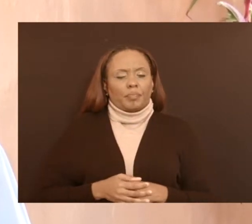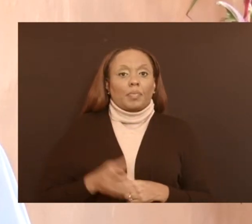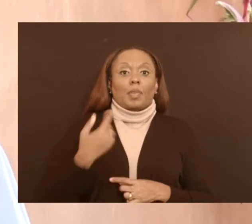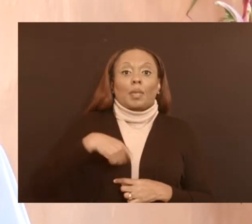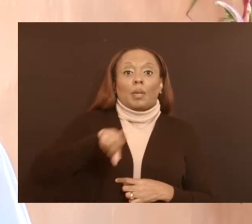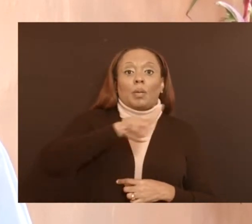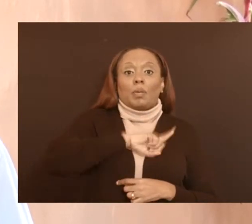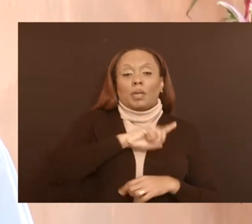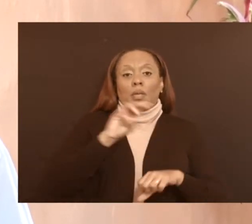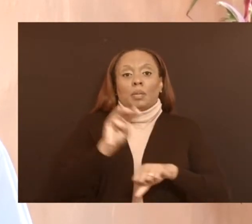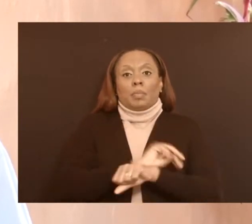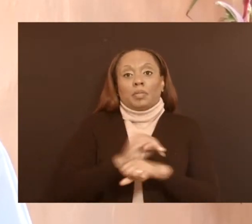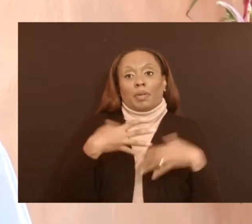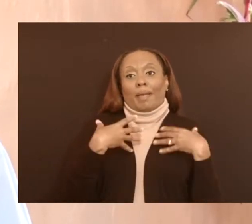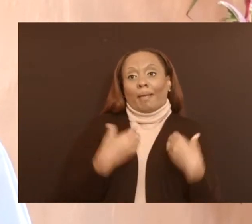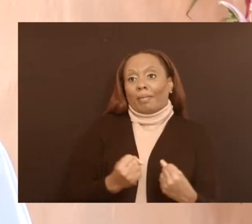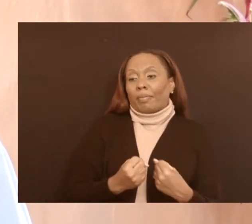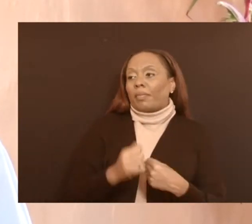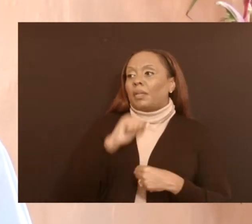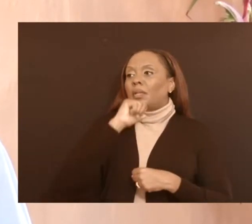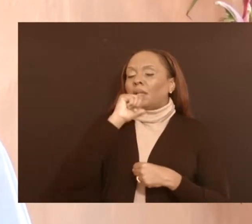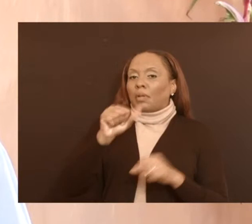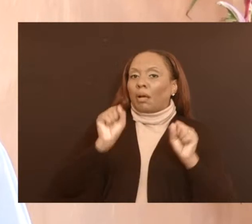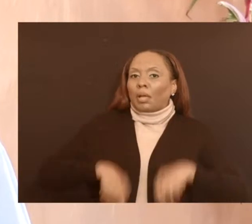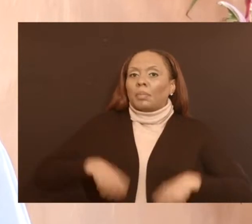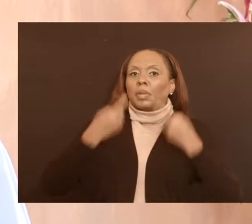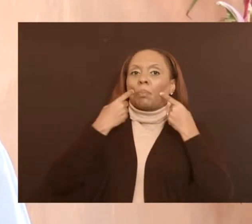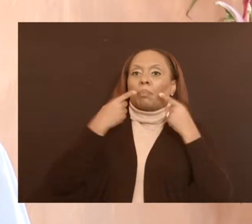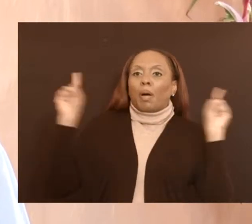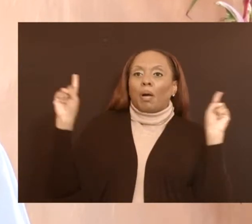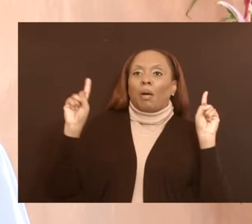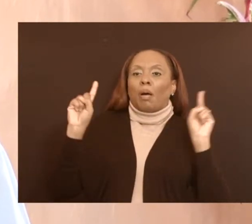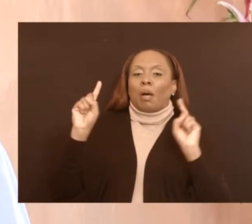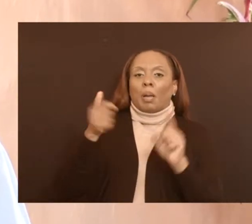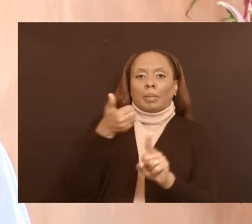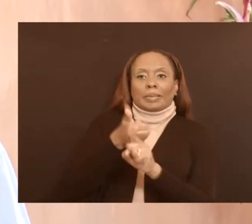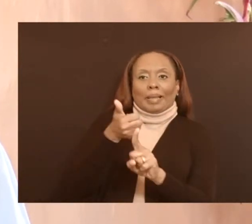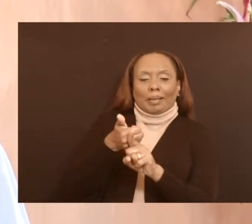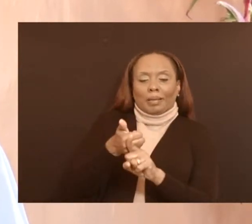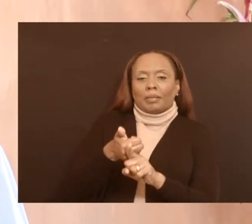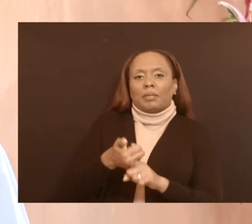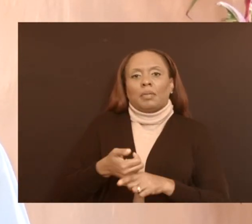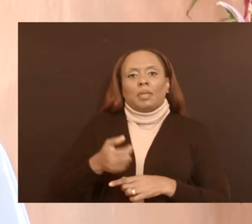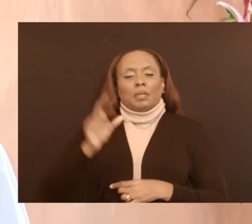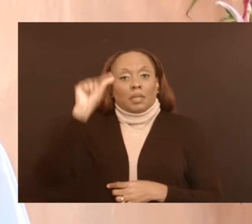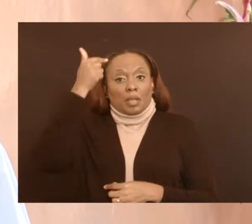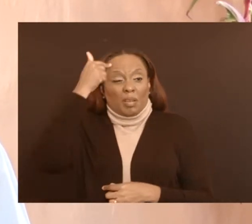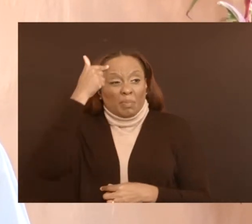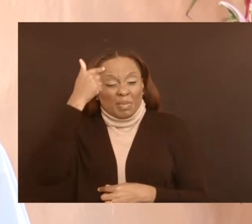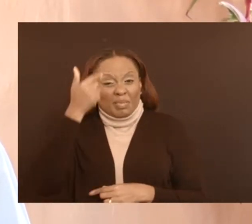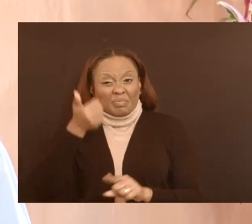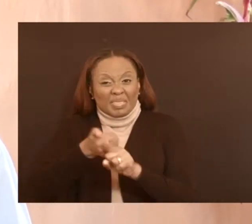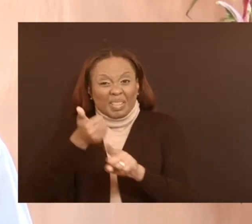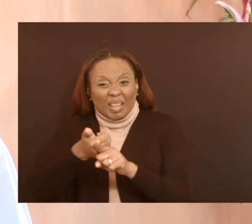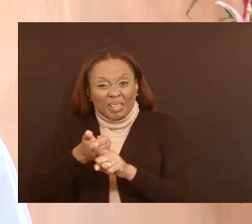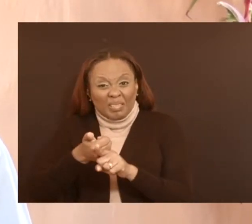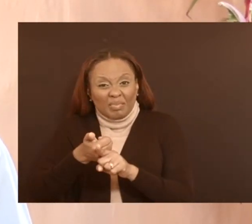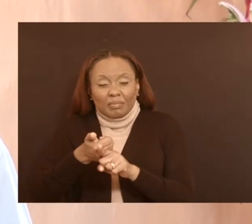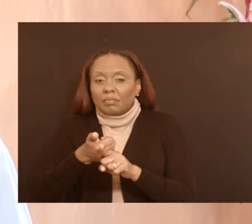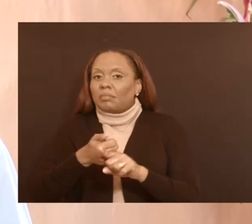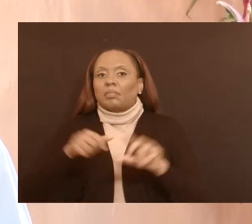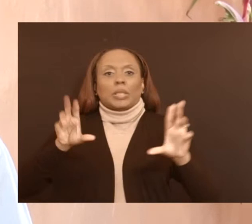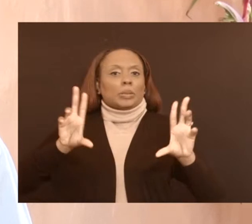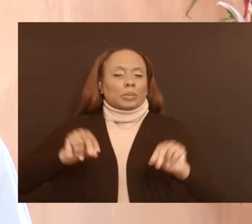with us, we have not been able to achieve this alone. The government has not been able to achieve it alone. We've had to do so with